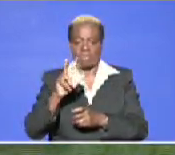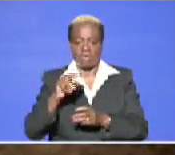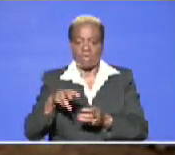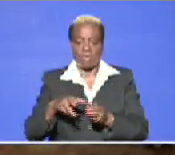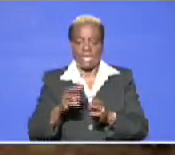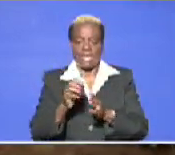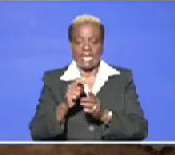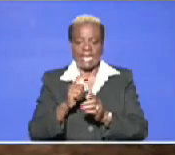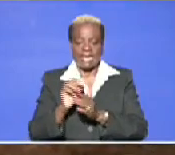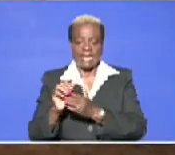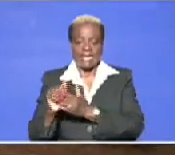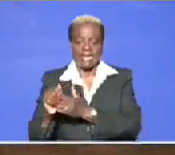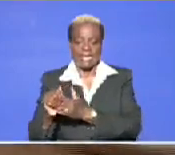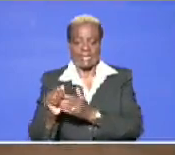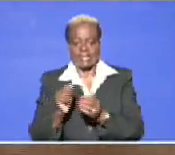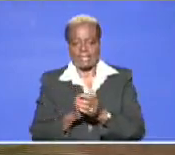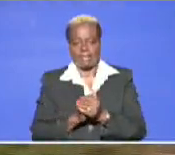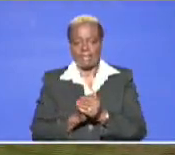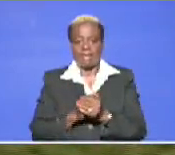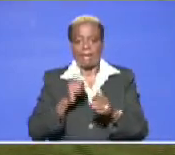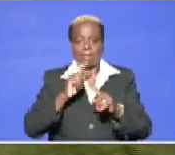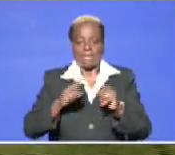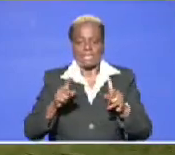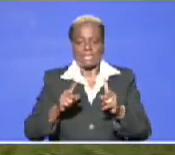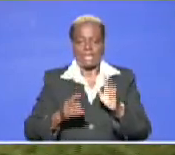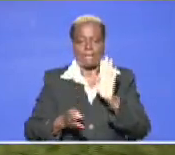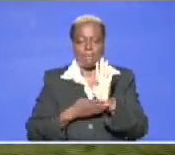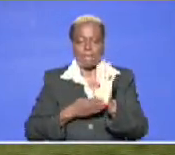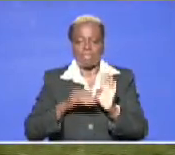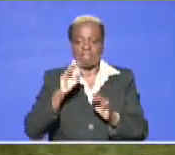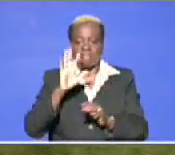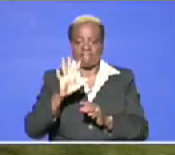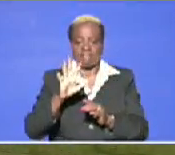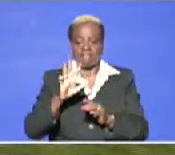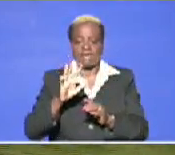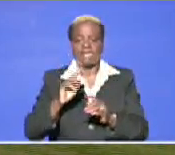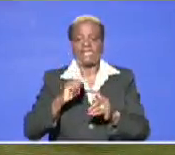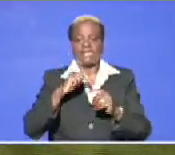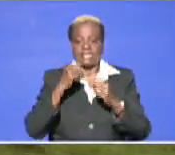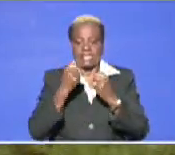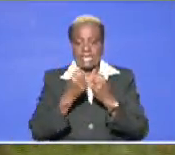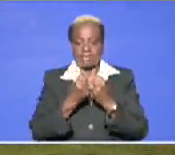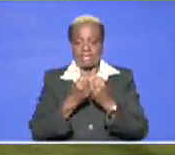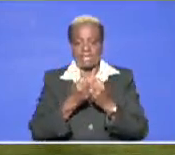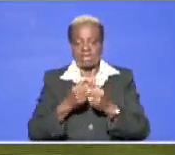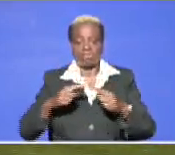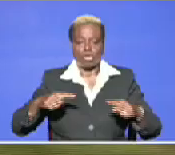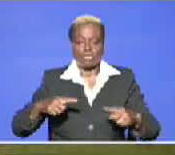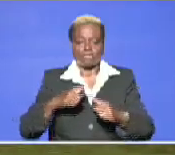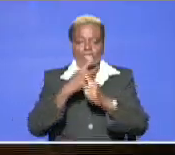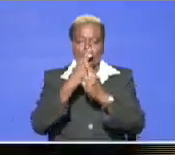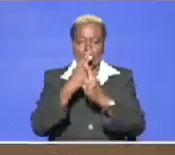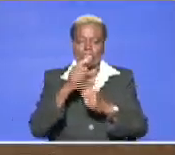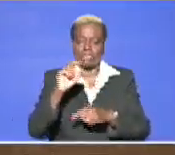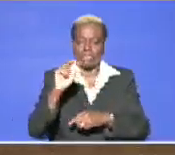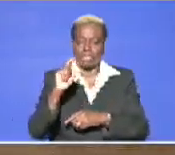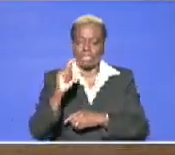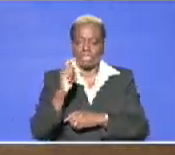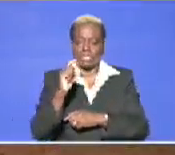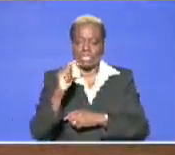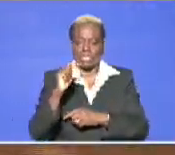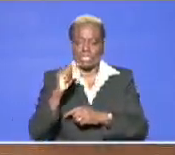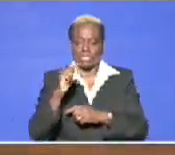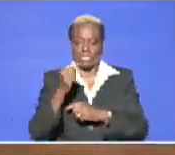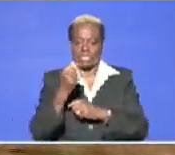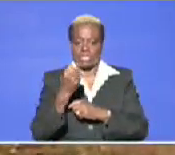to knot things up. But in the bottom of the 5th, this is where things would take a controversial turn. QC third baseman Nicholas Zervos would take SAC deep with